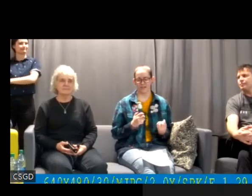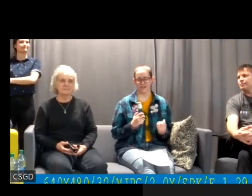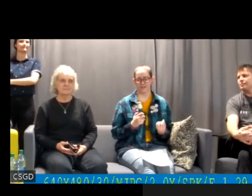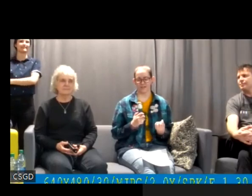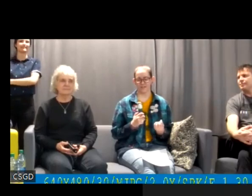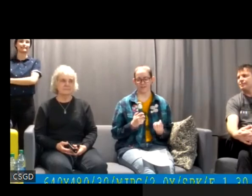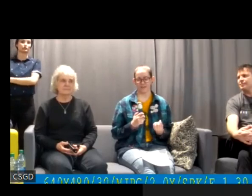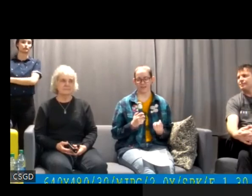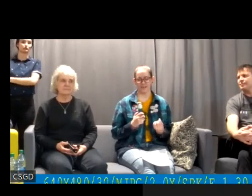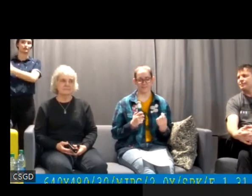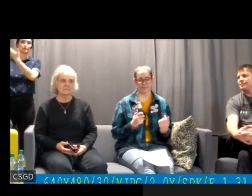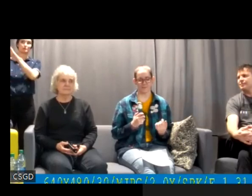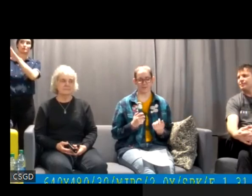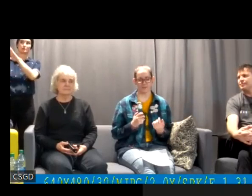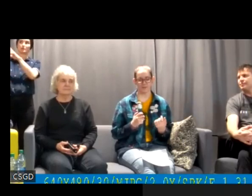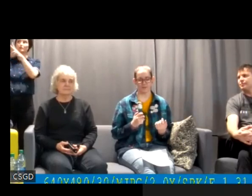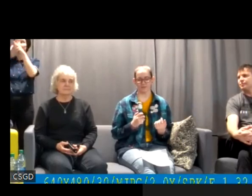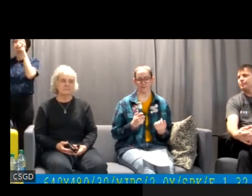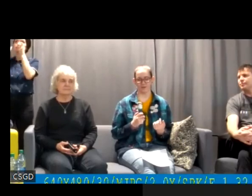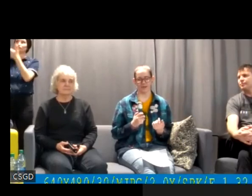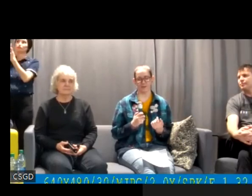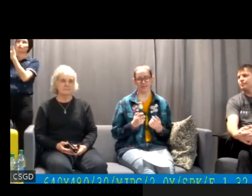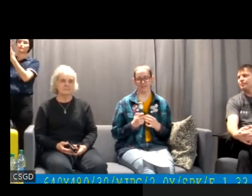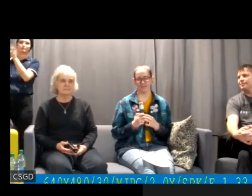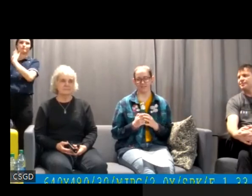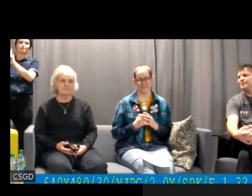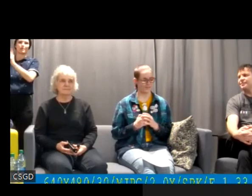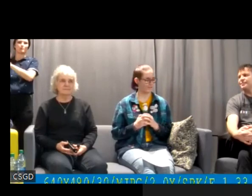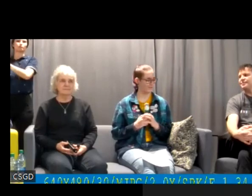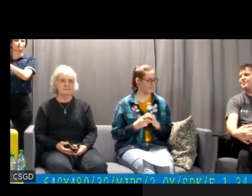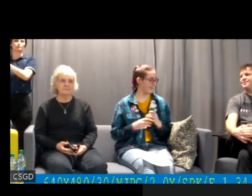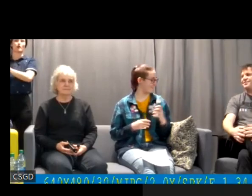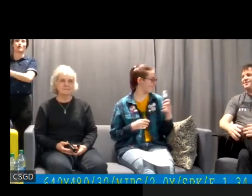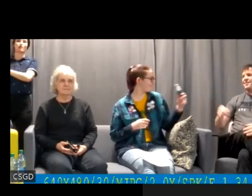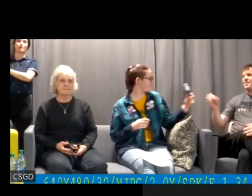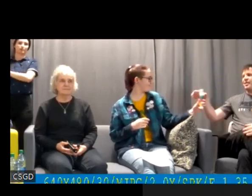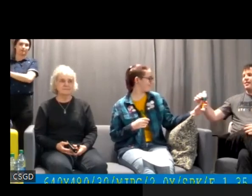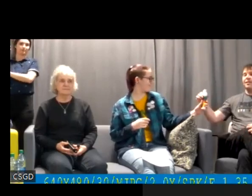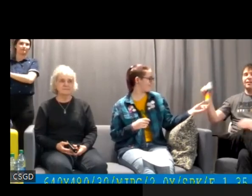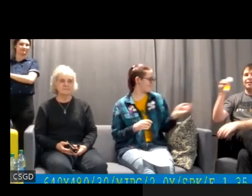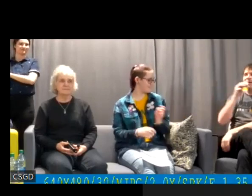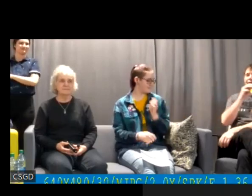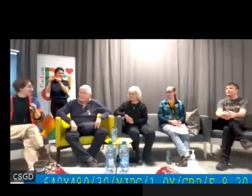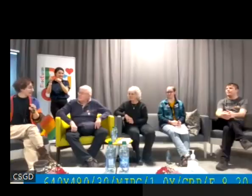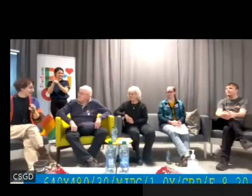the history of this community and the people who were here before I was. So, yeah.